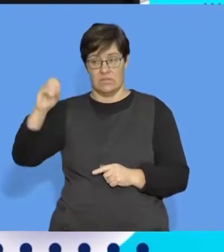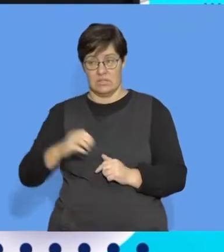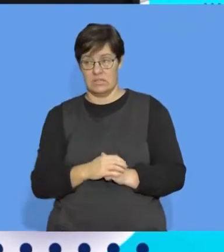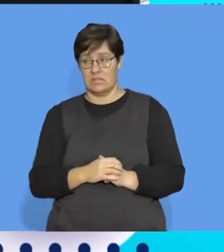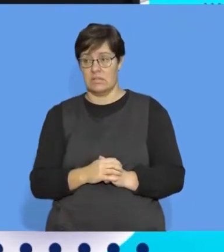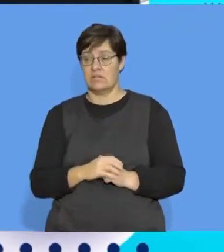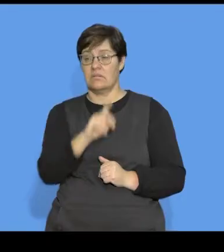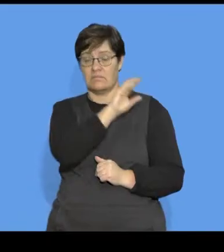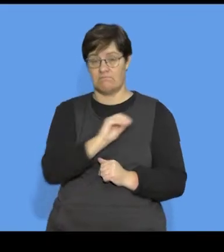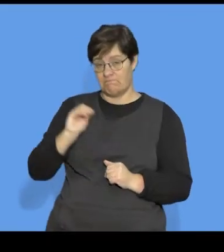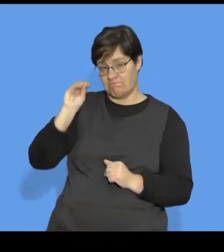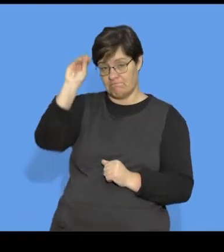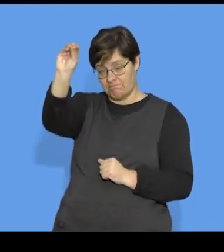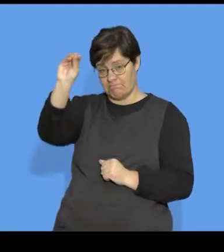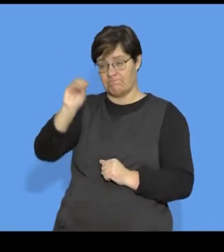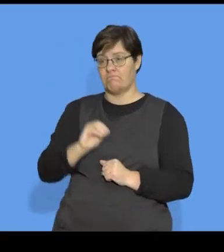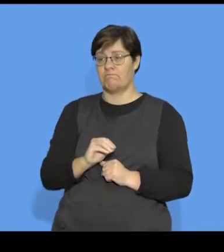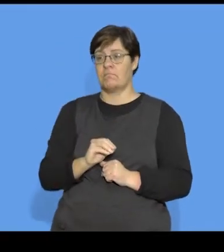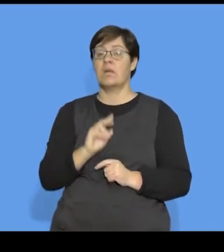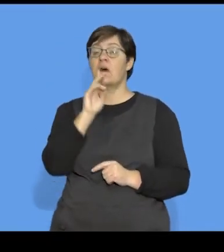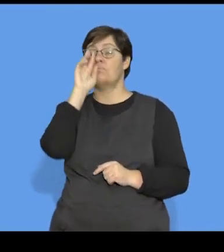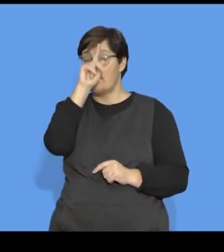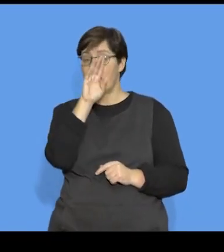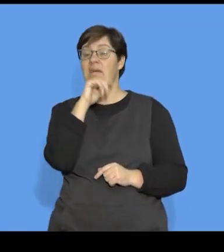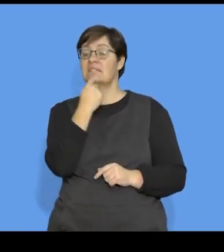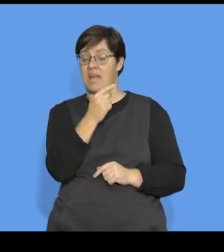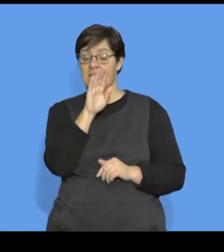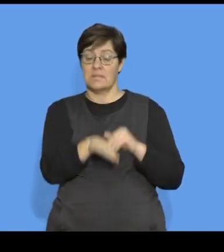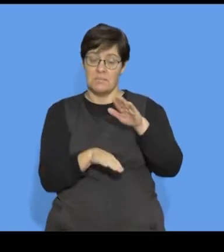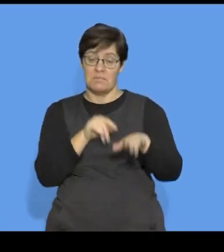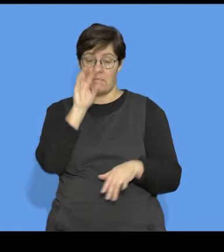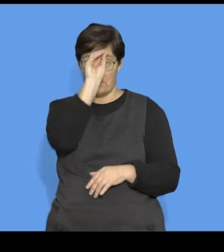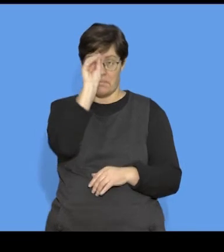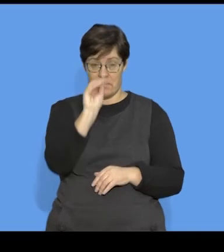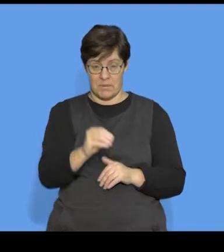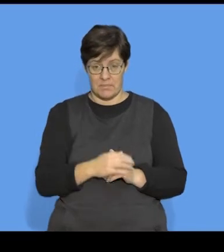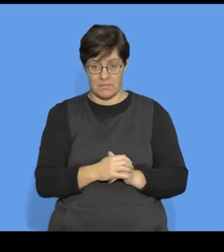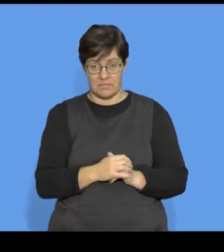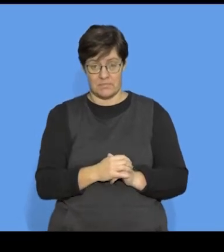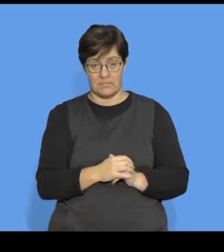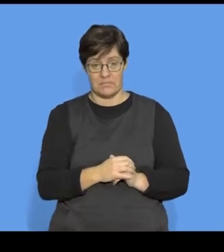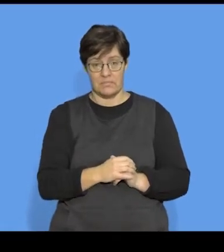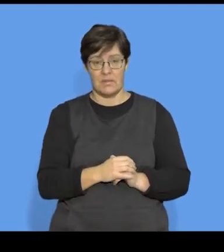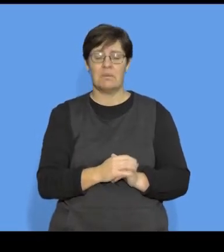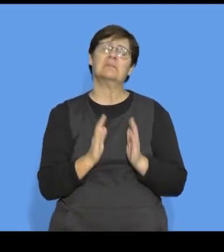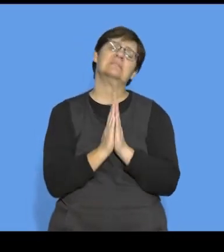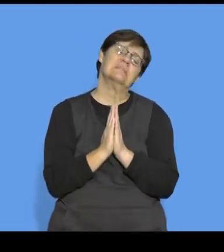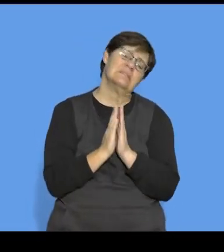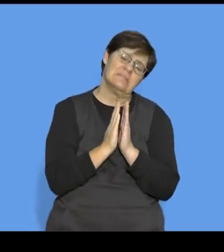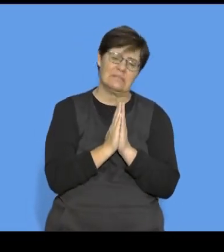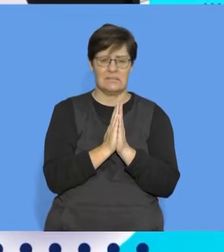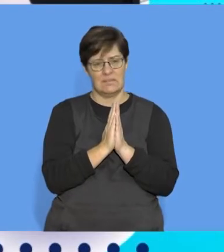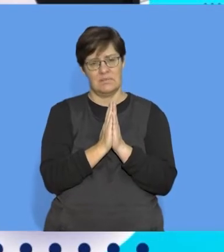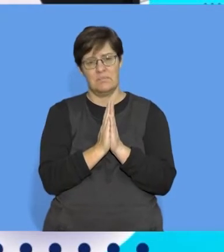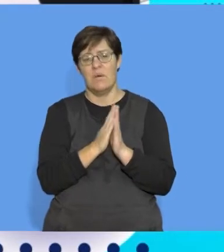Rand. So therefore, step number one, remember I said, and I'm nagging